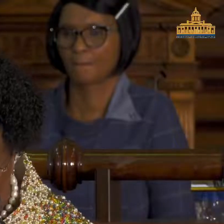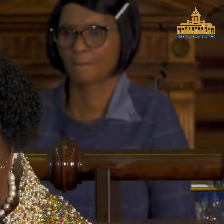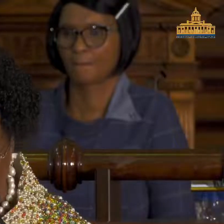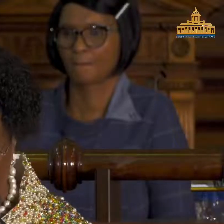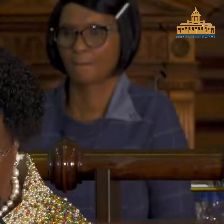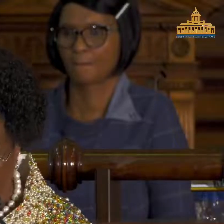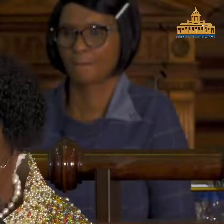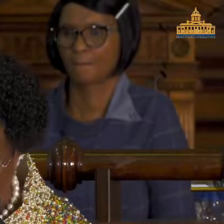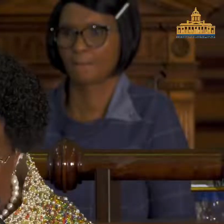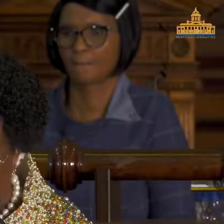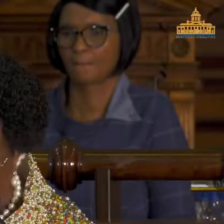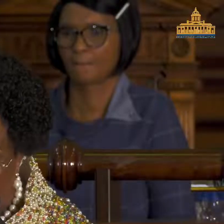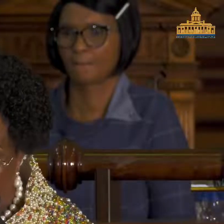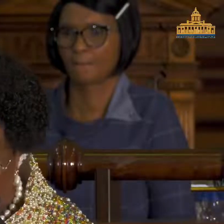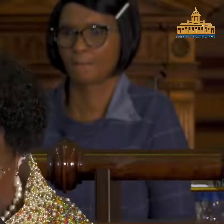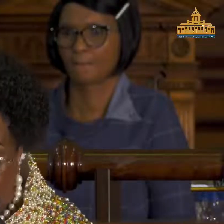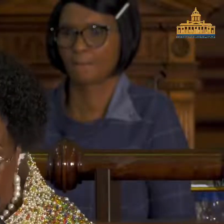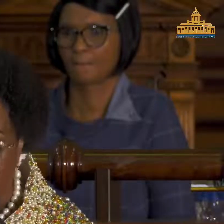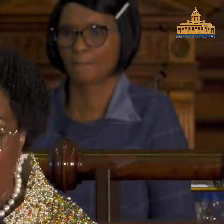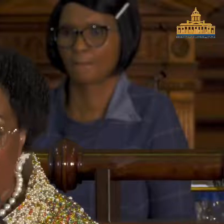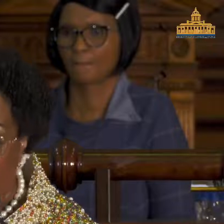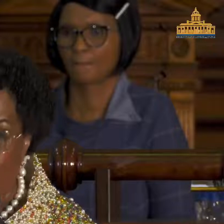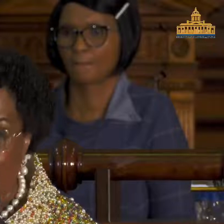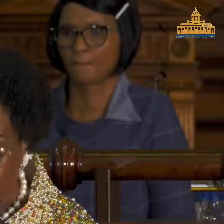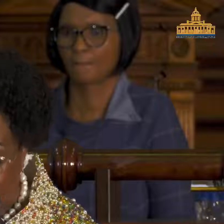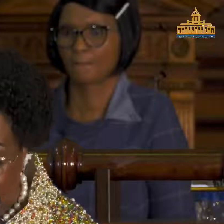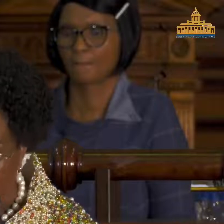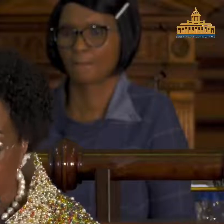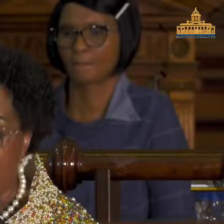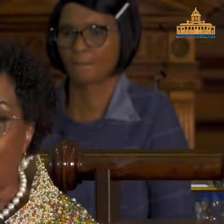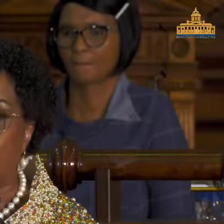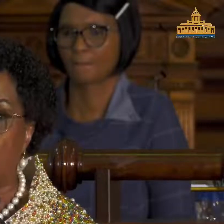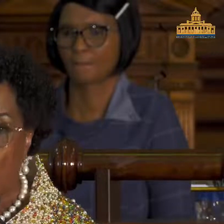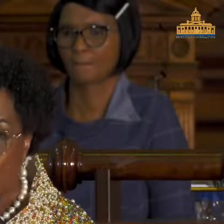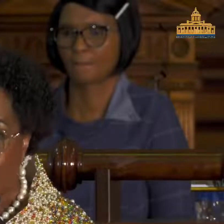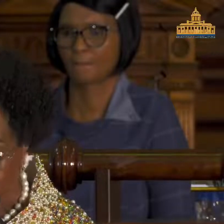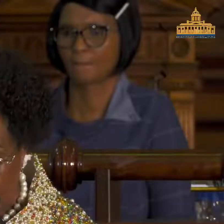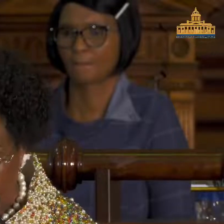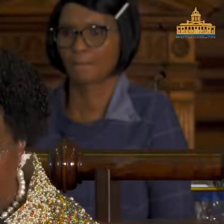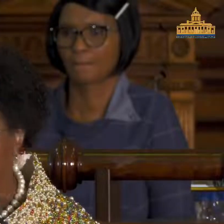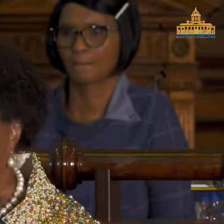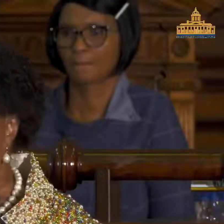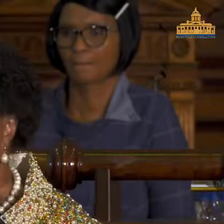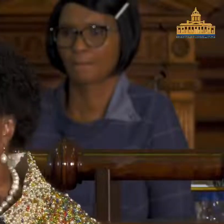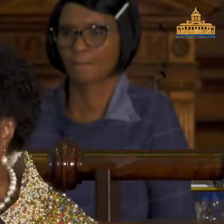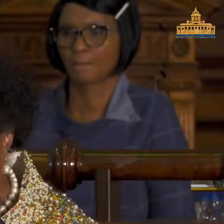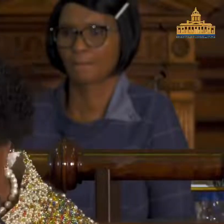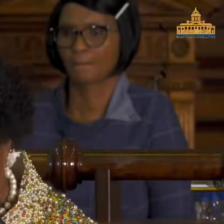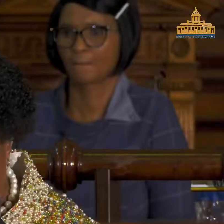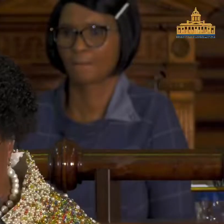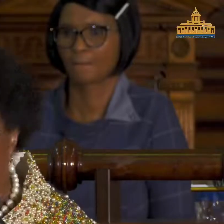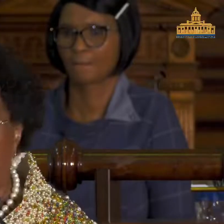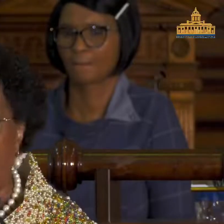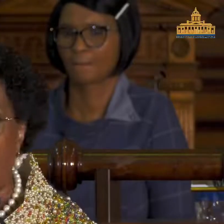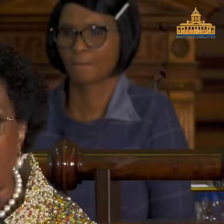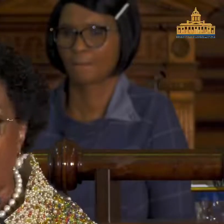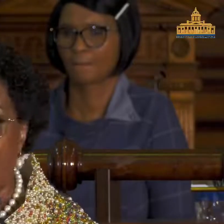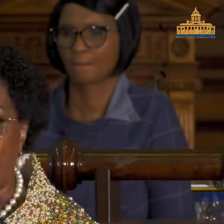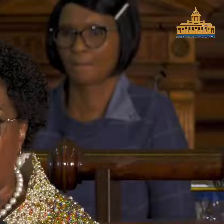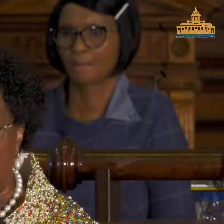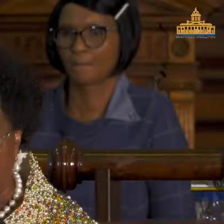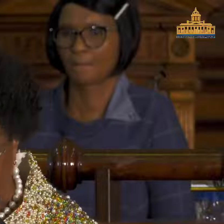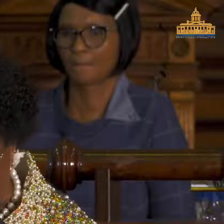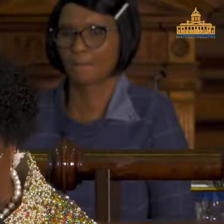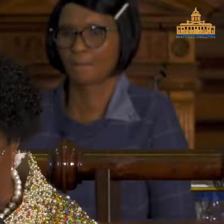the people. The community development workers, more lilinte, you must know that Silimon Sena, Nagoya